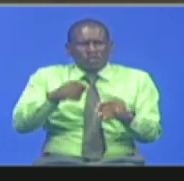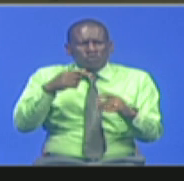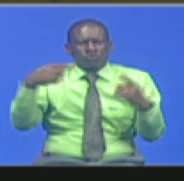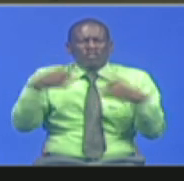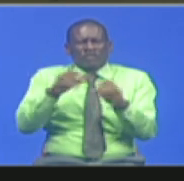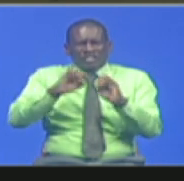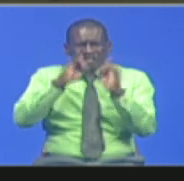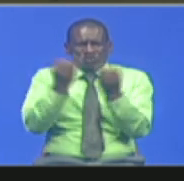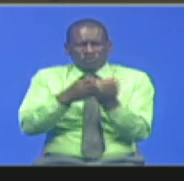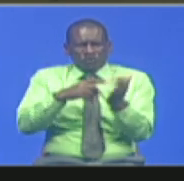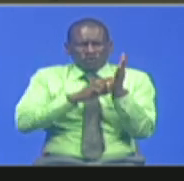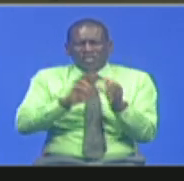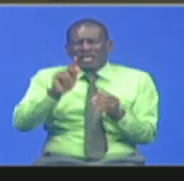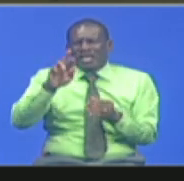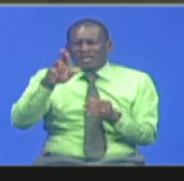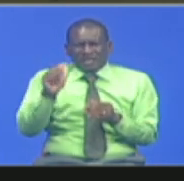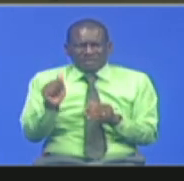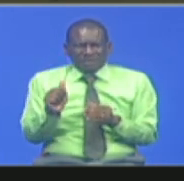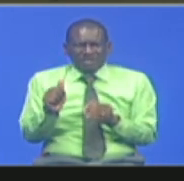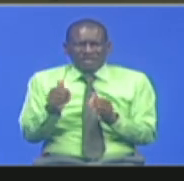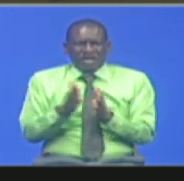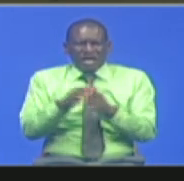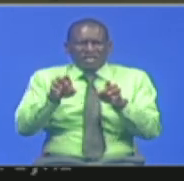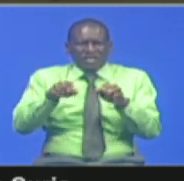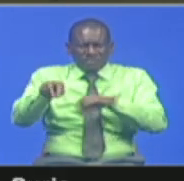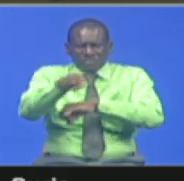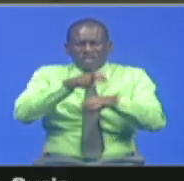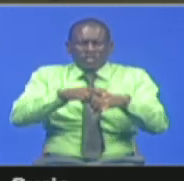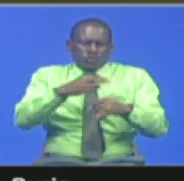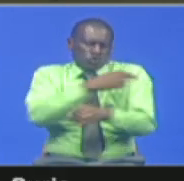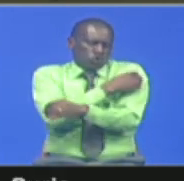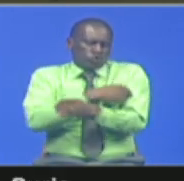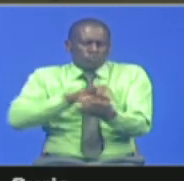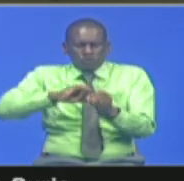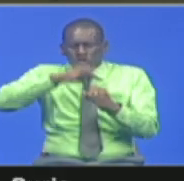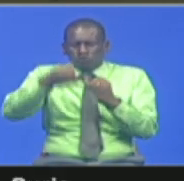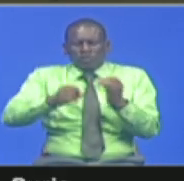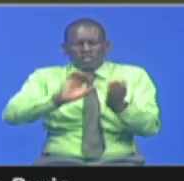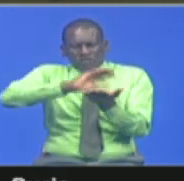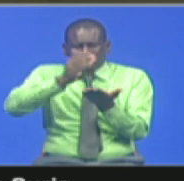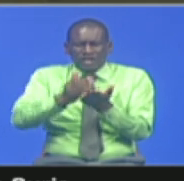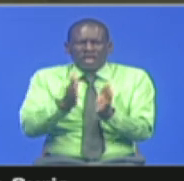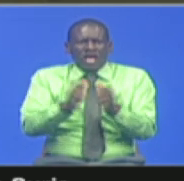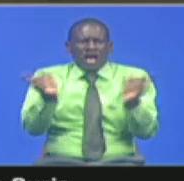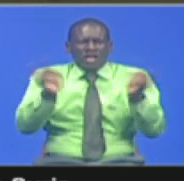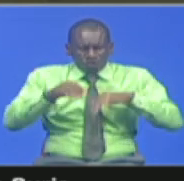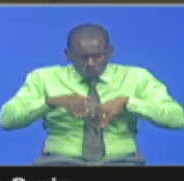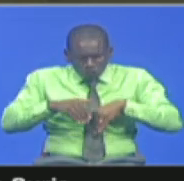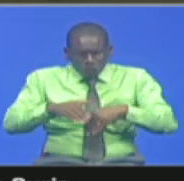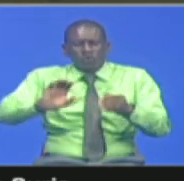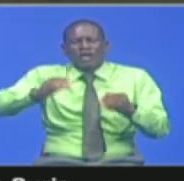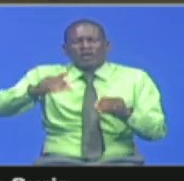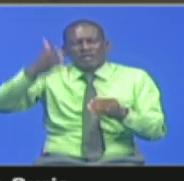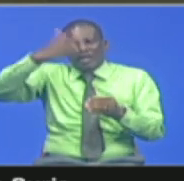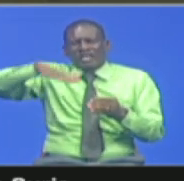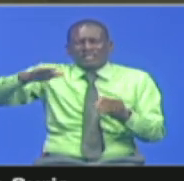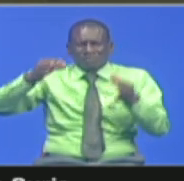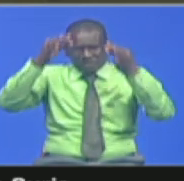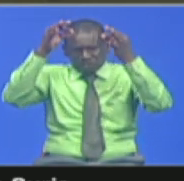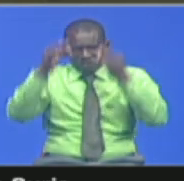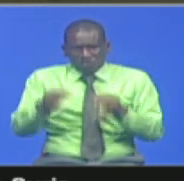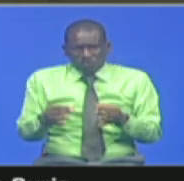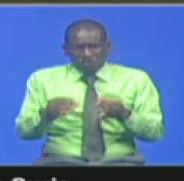authorities such as the Kenya Revenue Authority and the National Hospital Insurance Fund, and failure to adhere to county assembly resolution